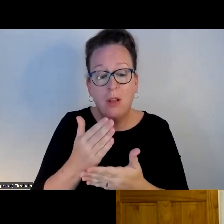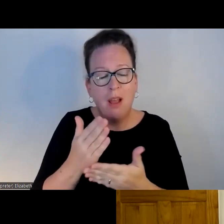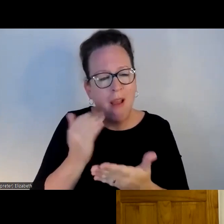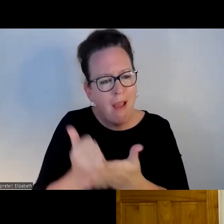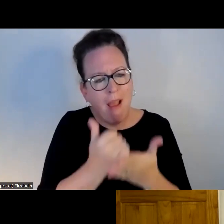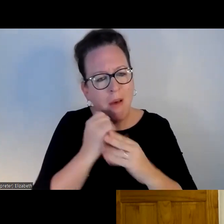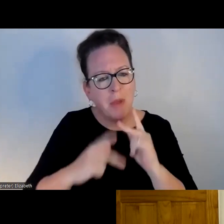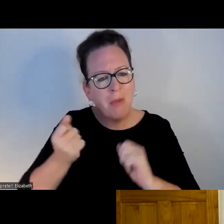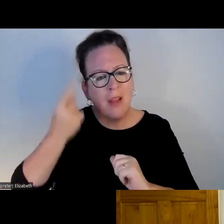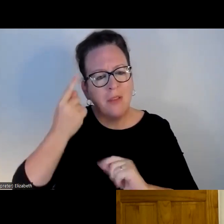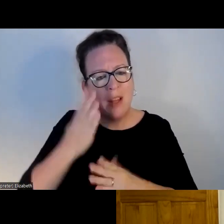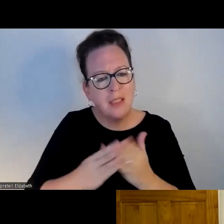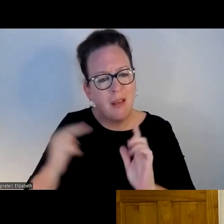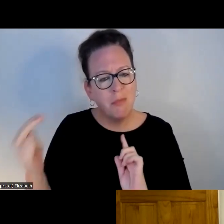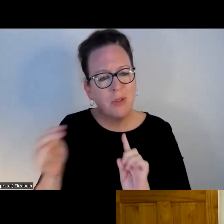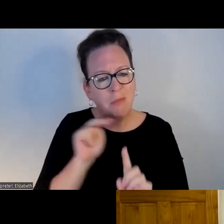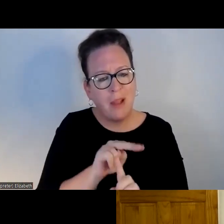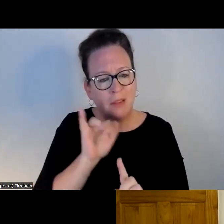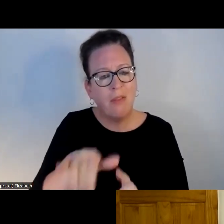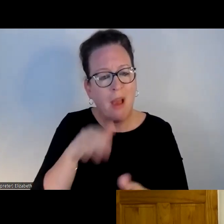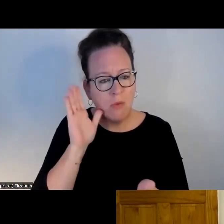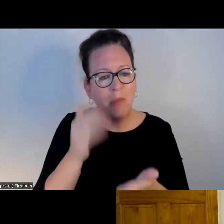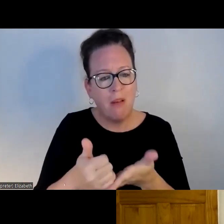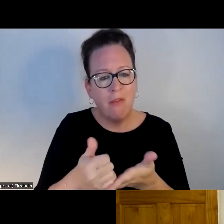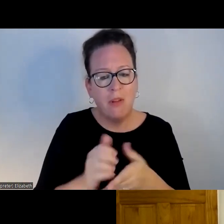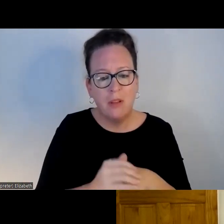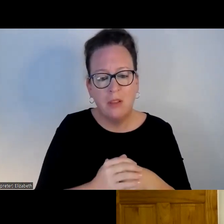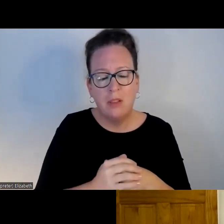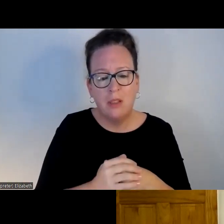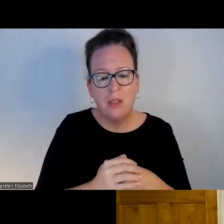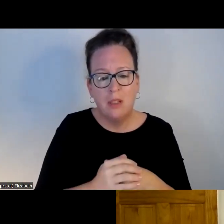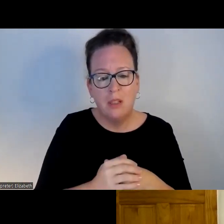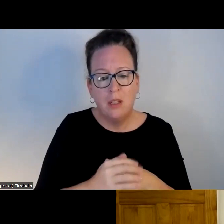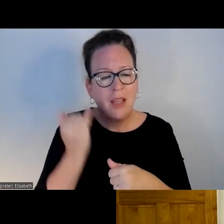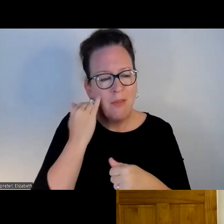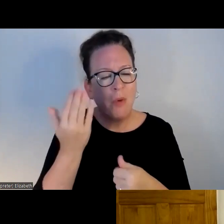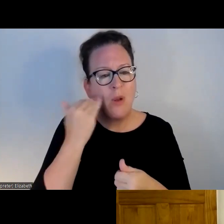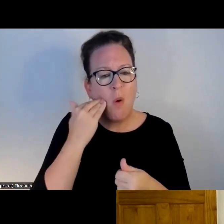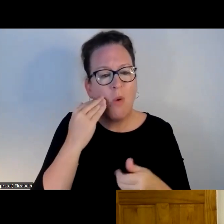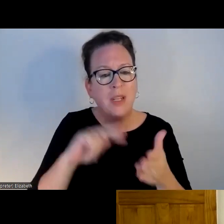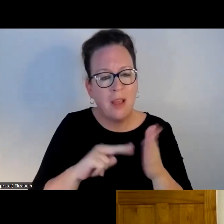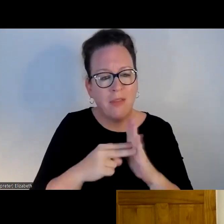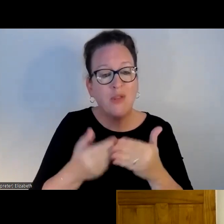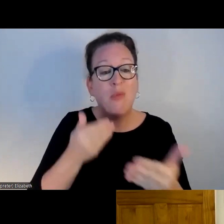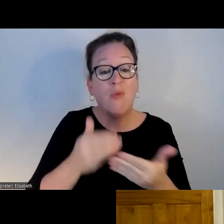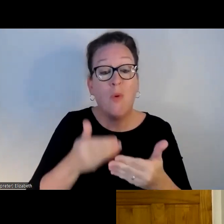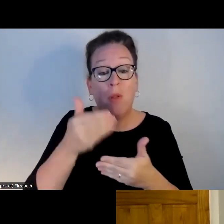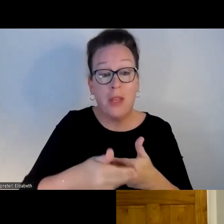would be helpful to think about the definition, that we are able to do that for the next meeting.